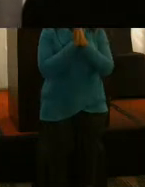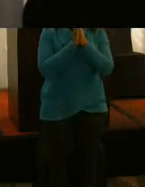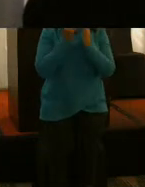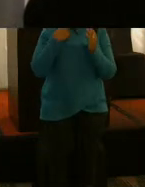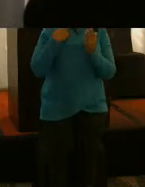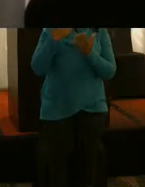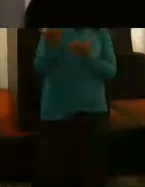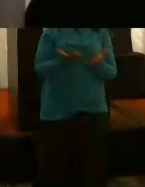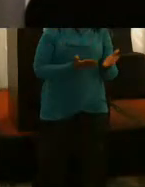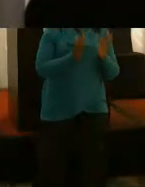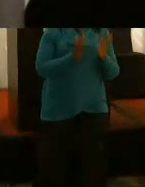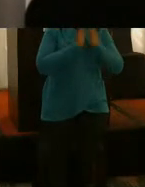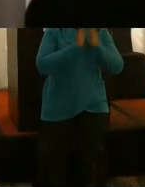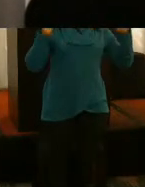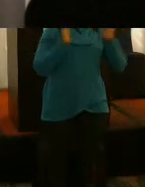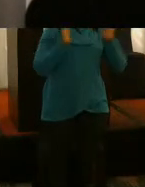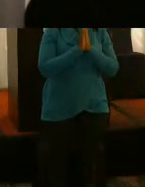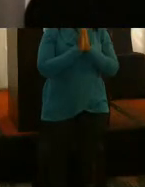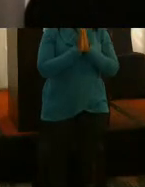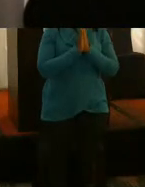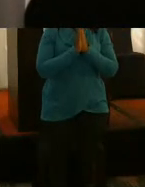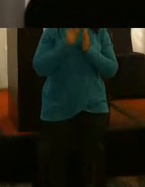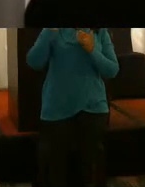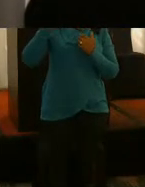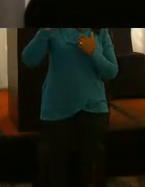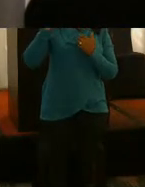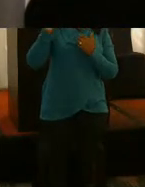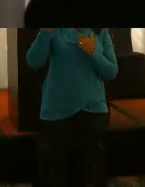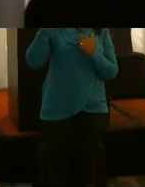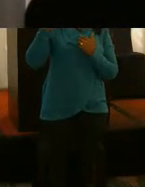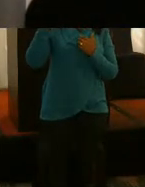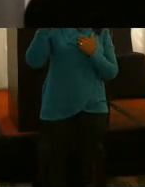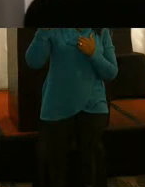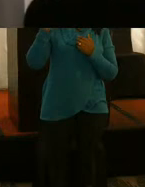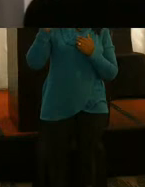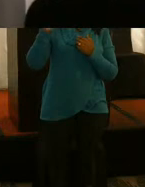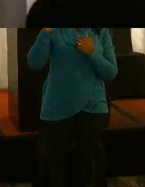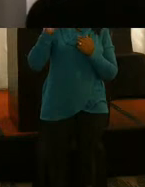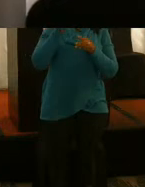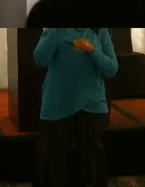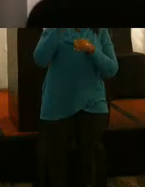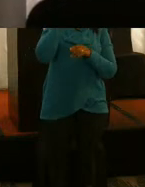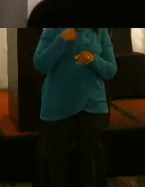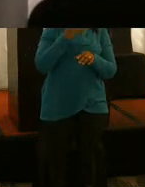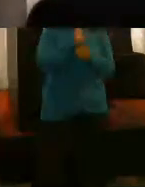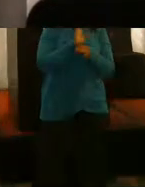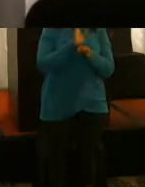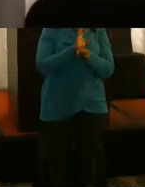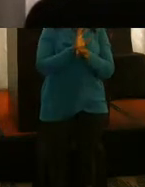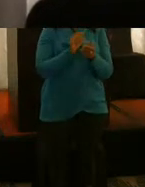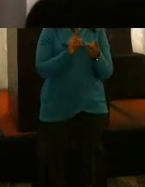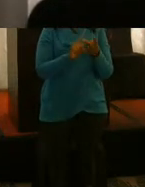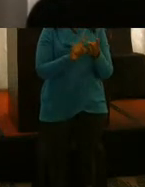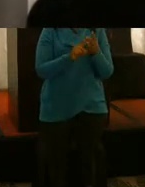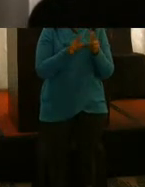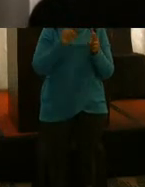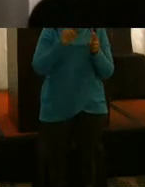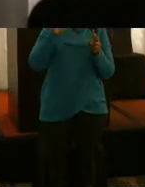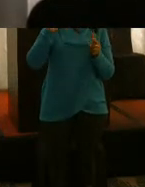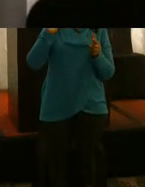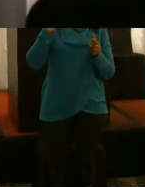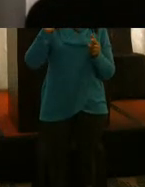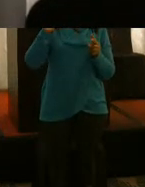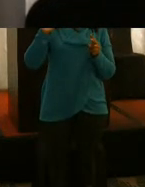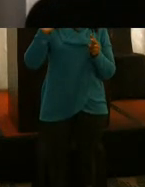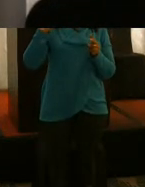invite father Samuel maniki of the Catholic Church kindly join me and I will also invite Ramadan Shaban the chair